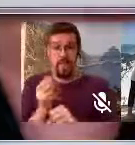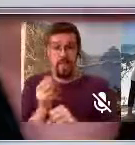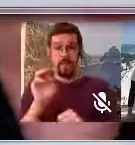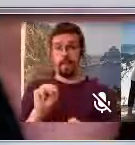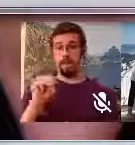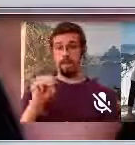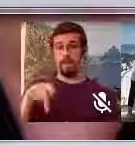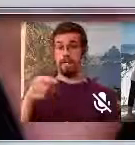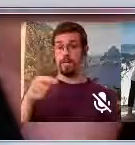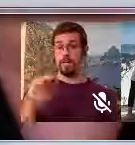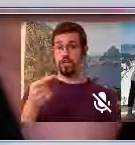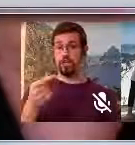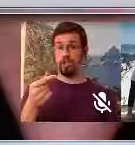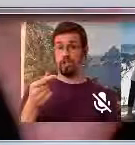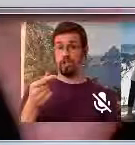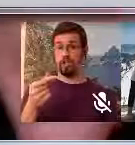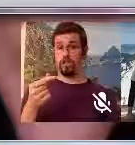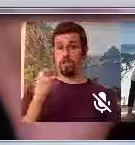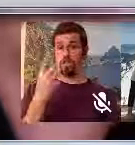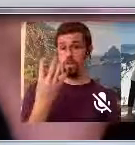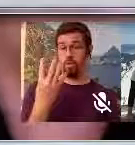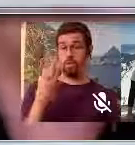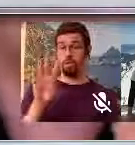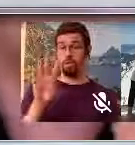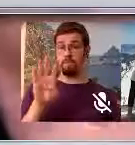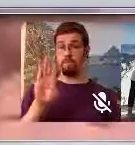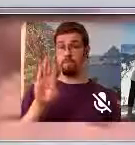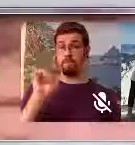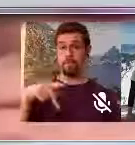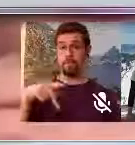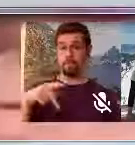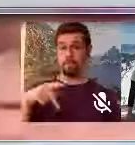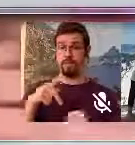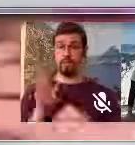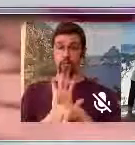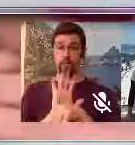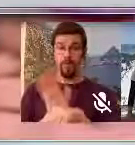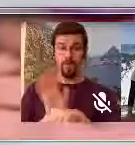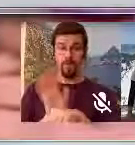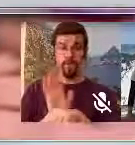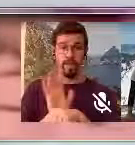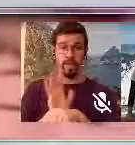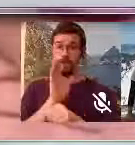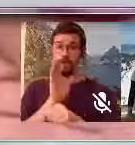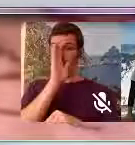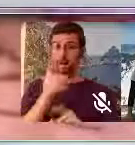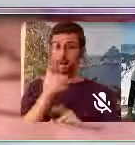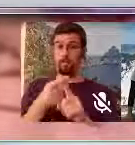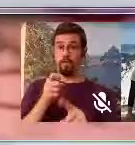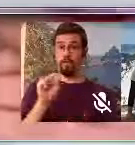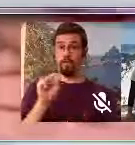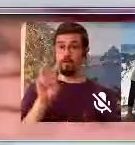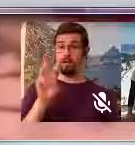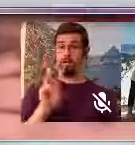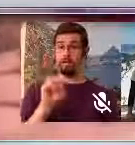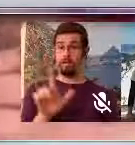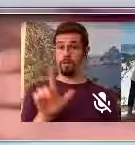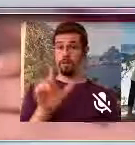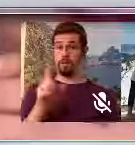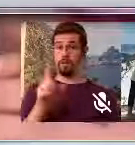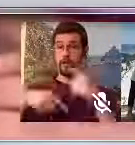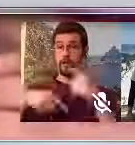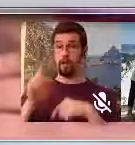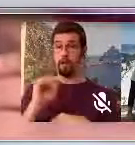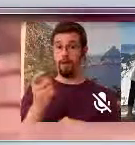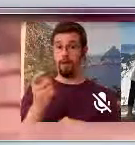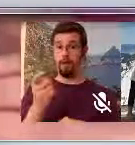MPEG-4 BAP sequences directly from the SWML signbox to